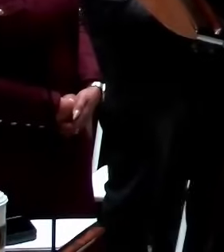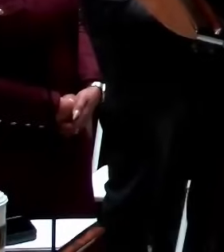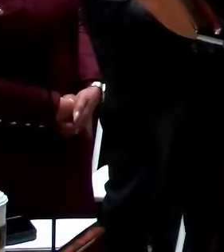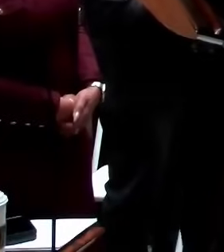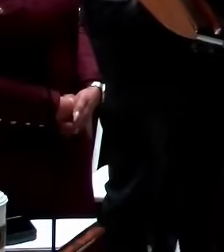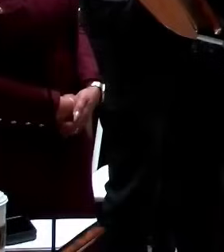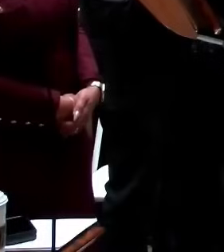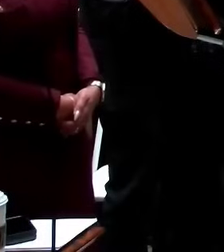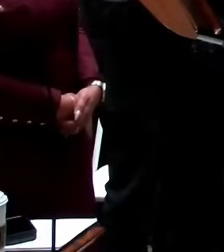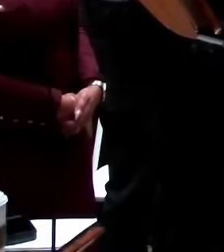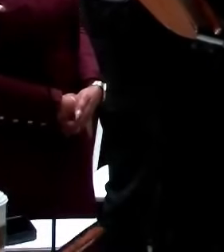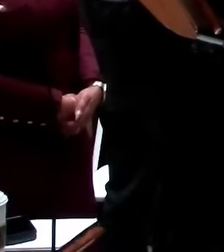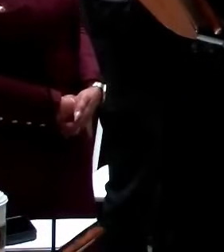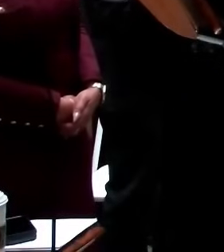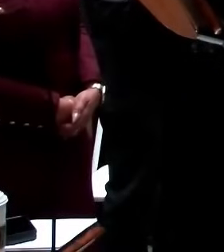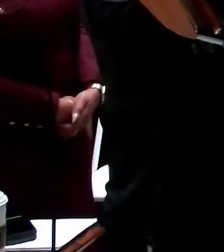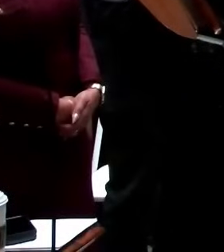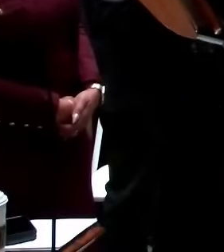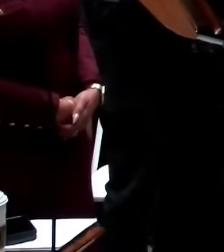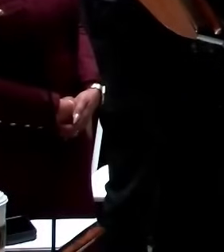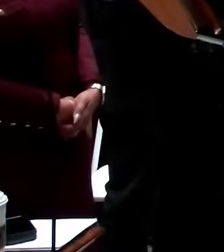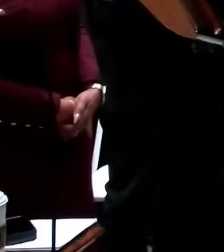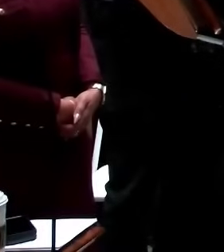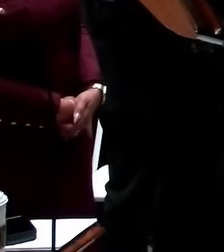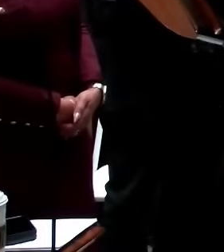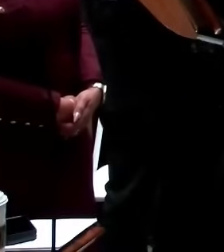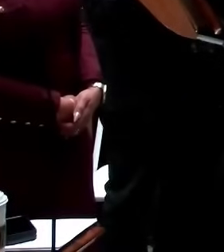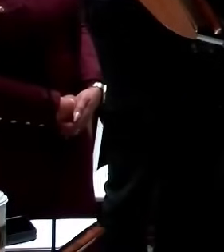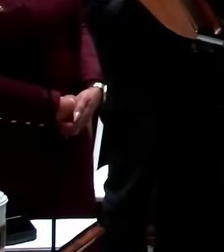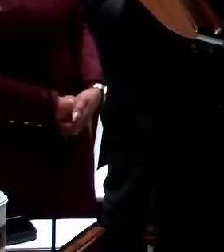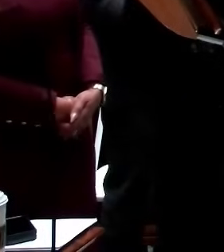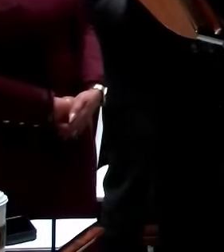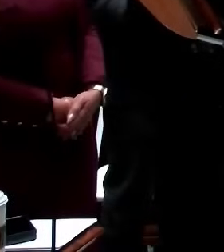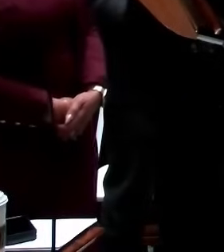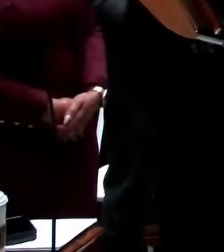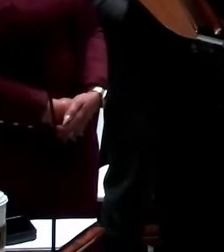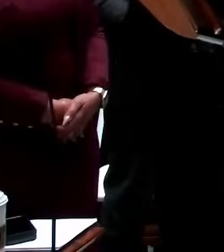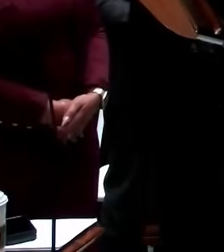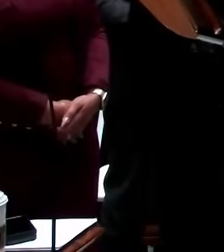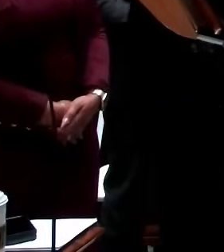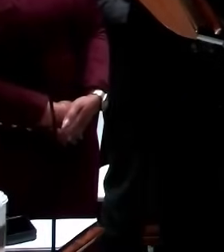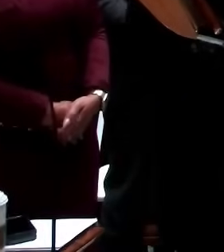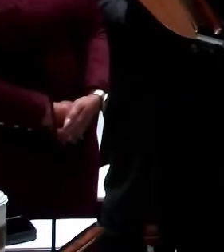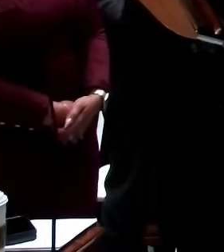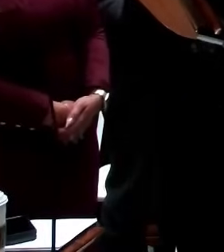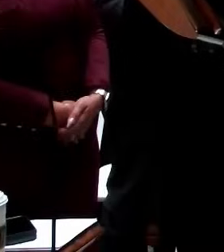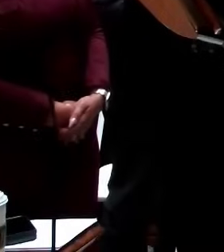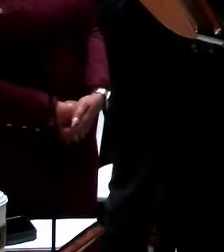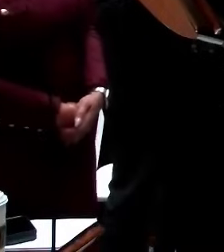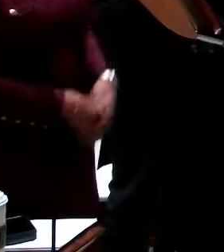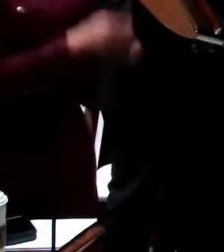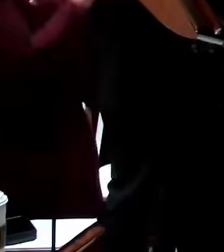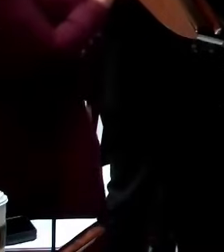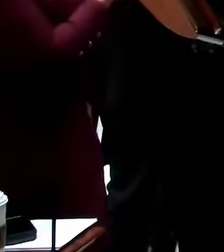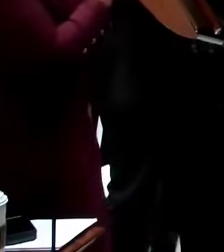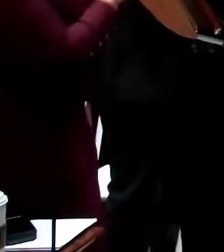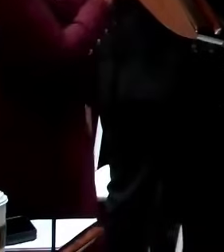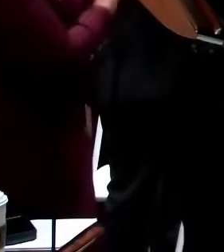enter the chamber for the joint session. Please join me as we welcome our members of the judiciary. Thank you.